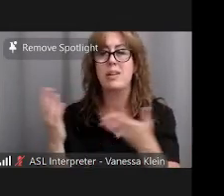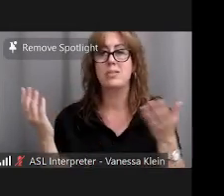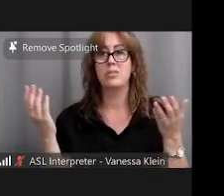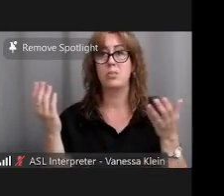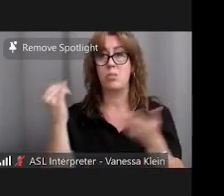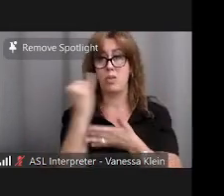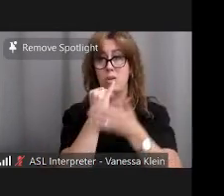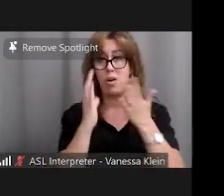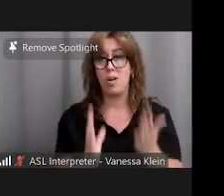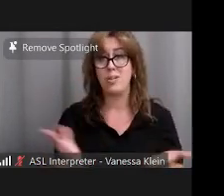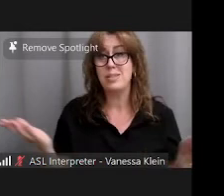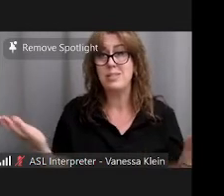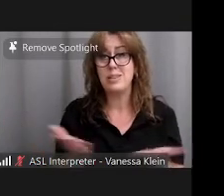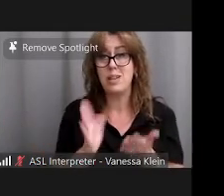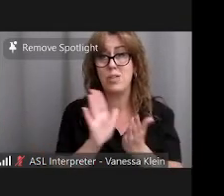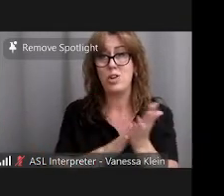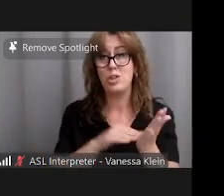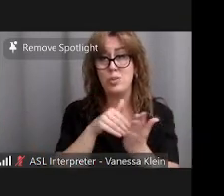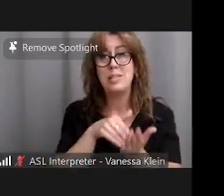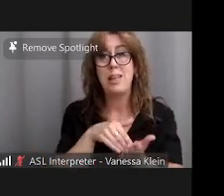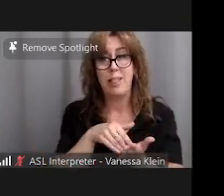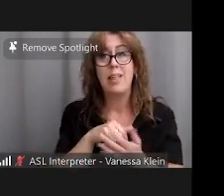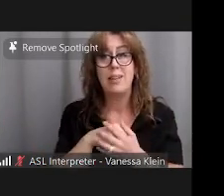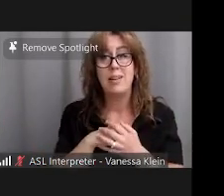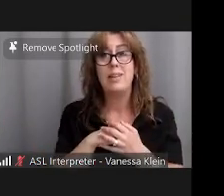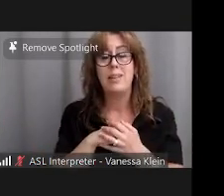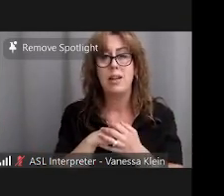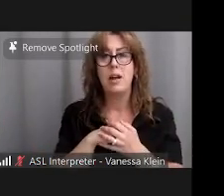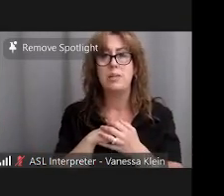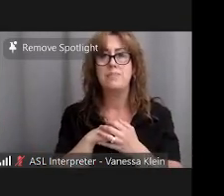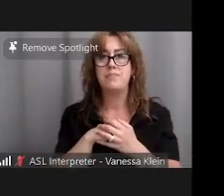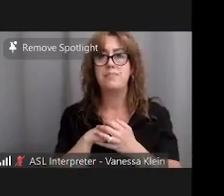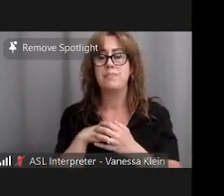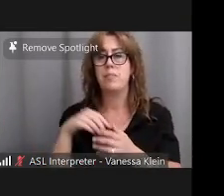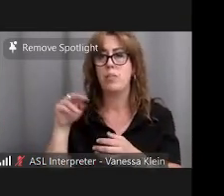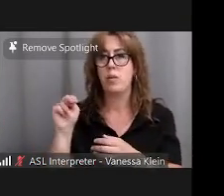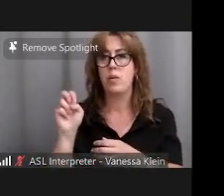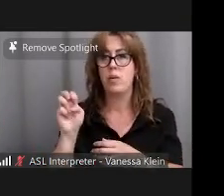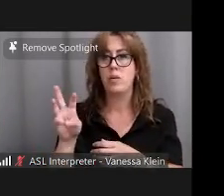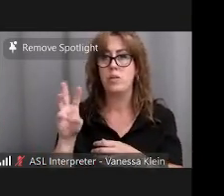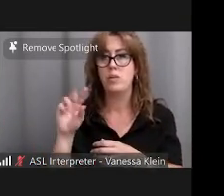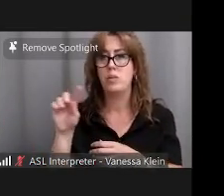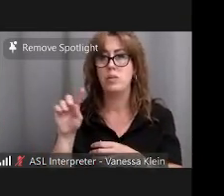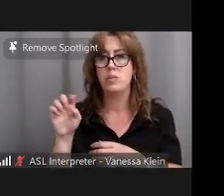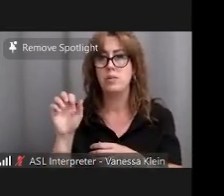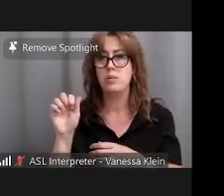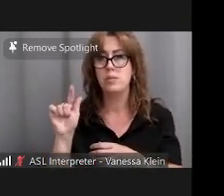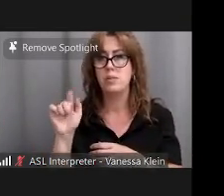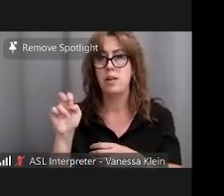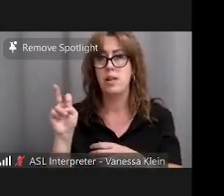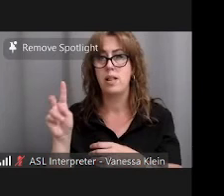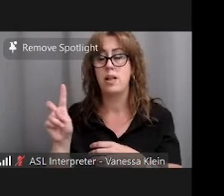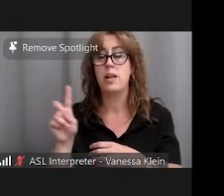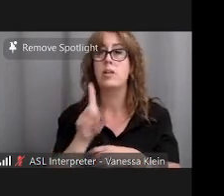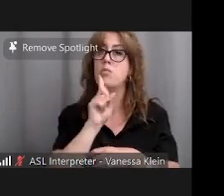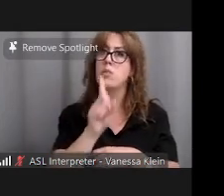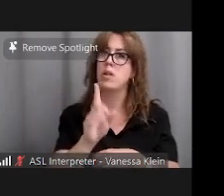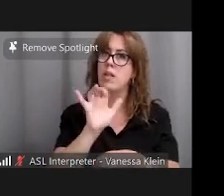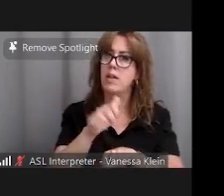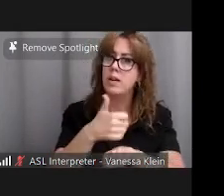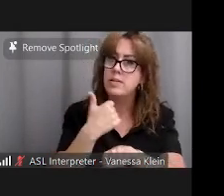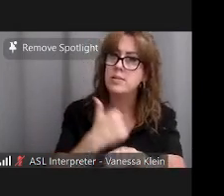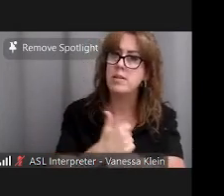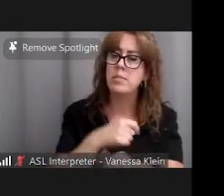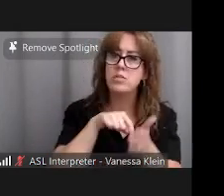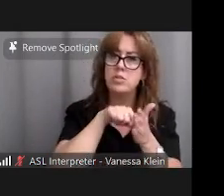Zealand, that I think create a real deep sense of investment and